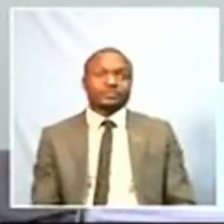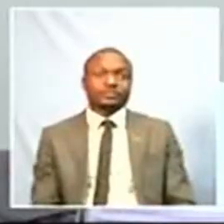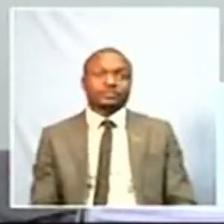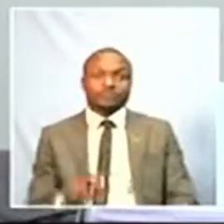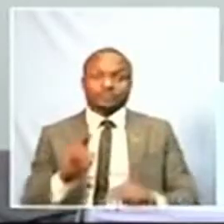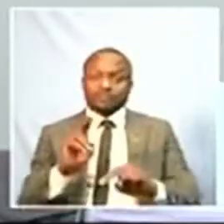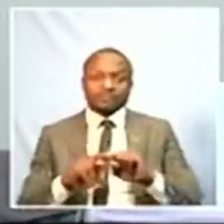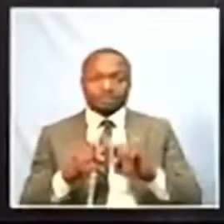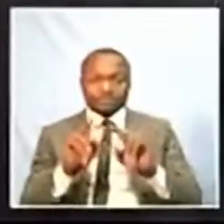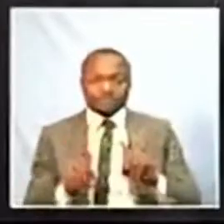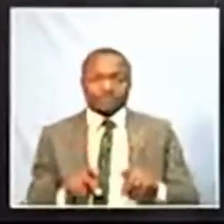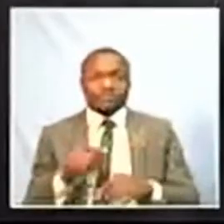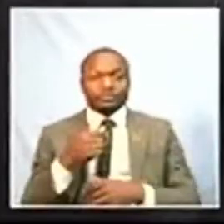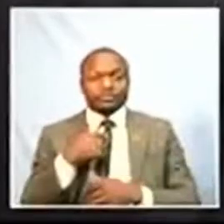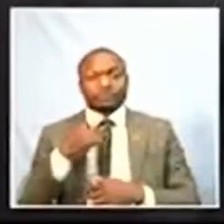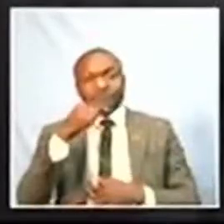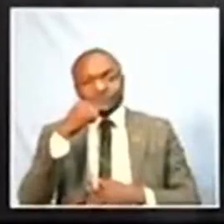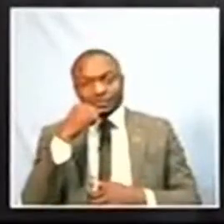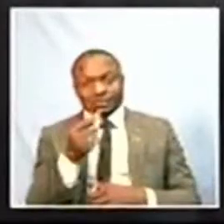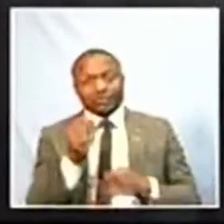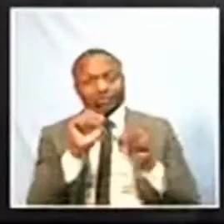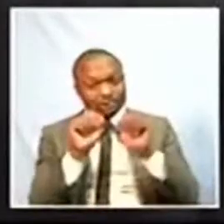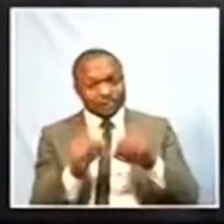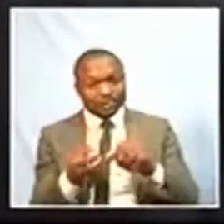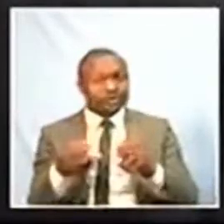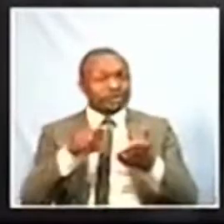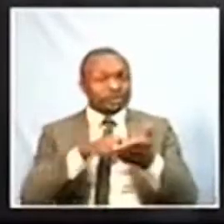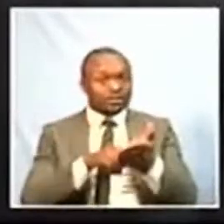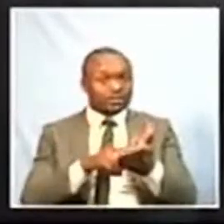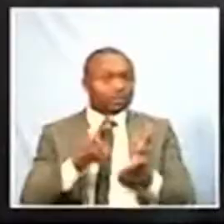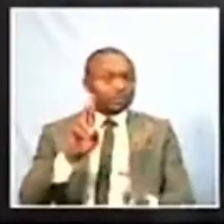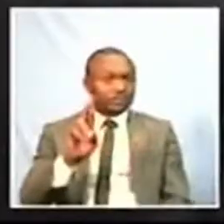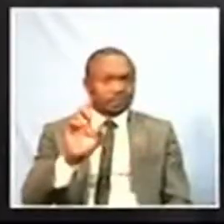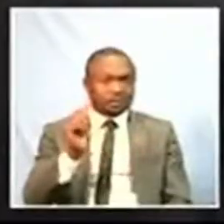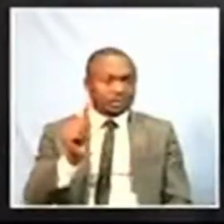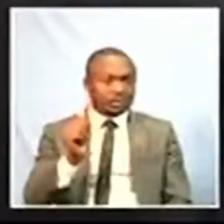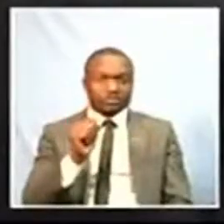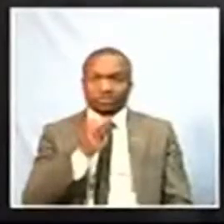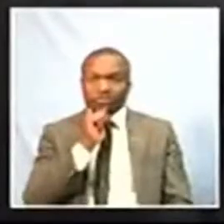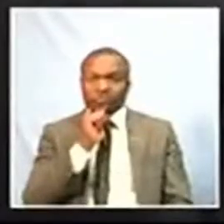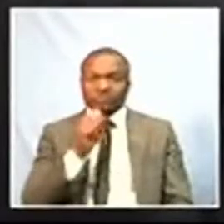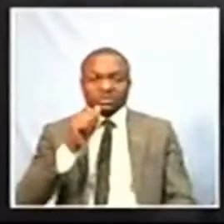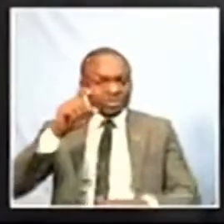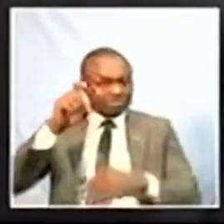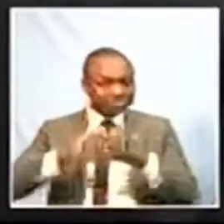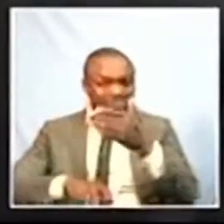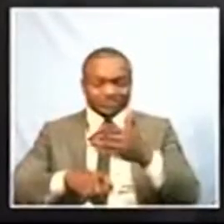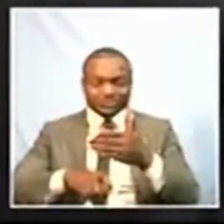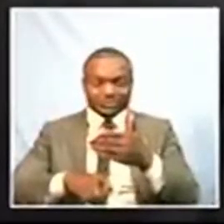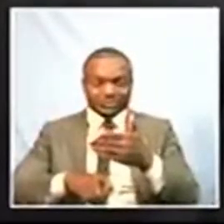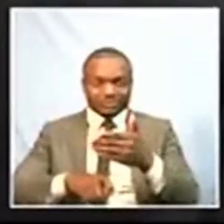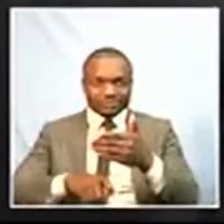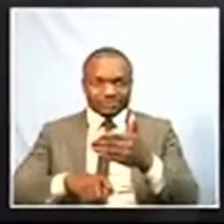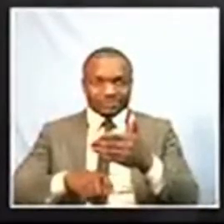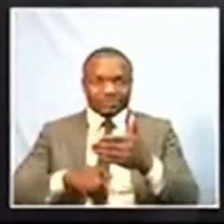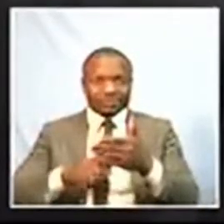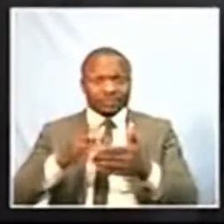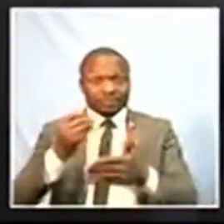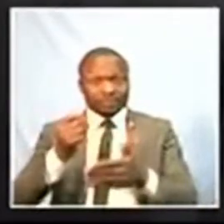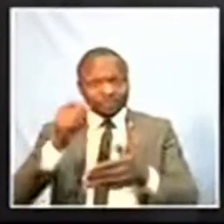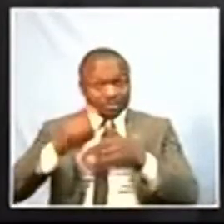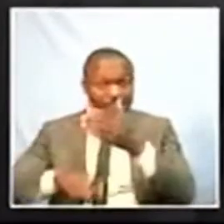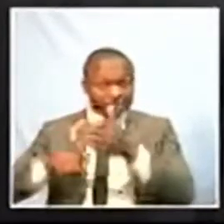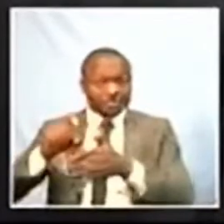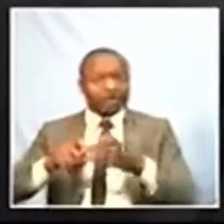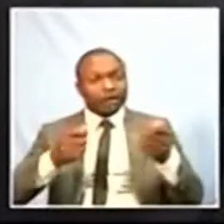Chair, like I have mentioned, let me reiterate, RIA was never a deduction at source. The deductions at source were